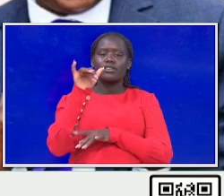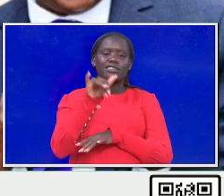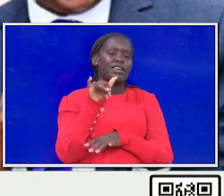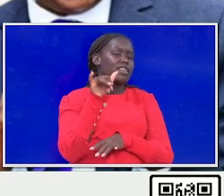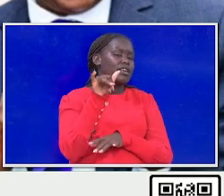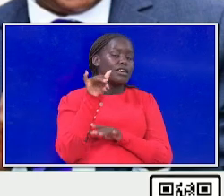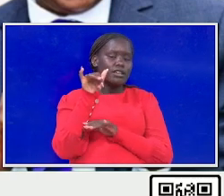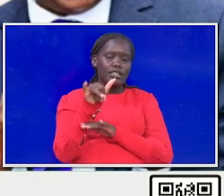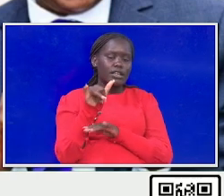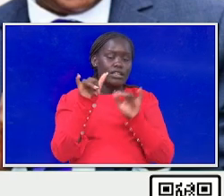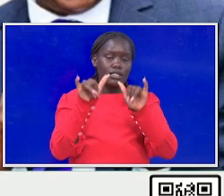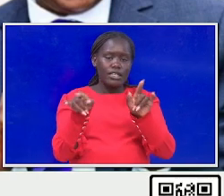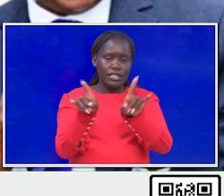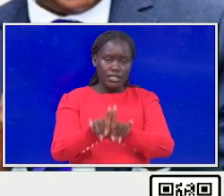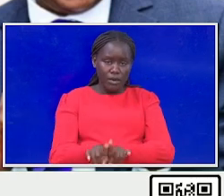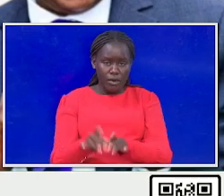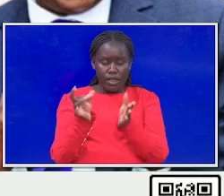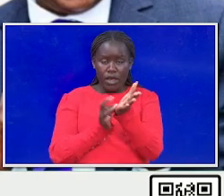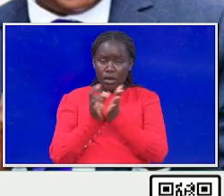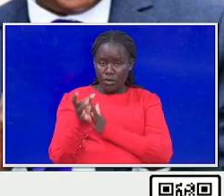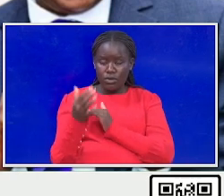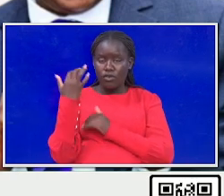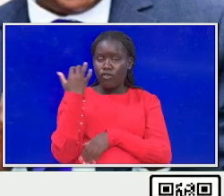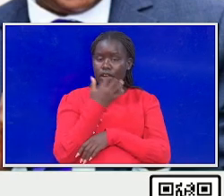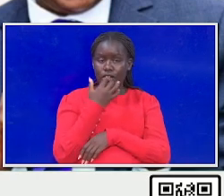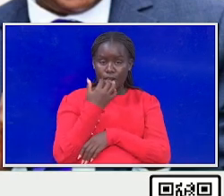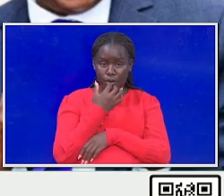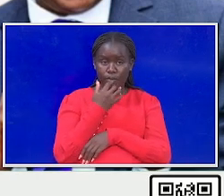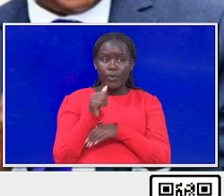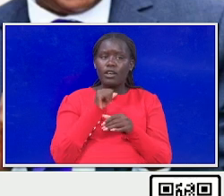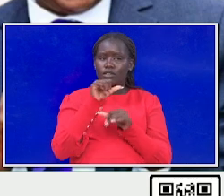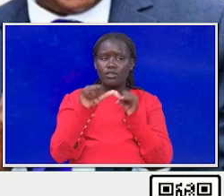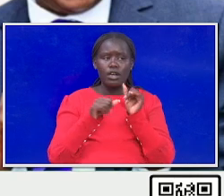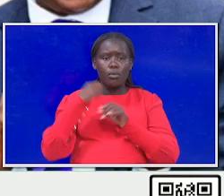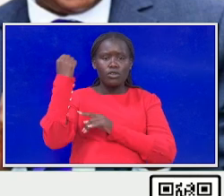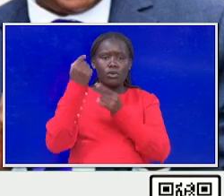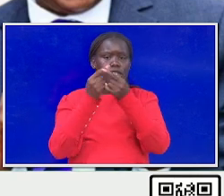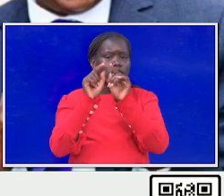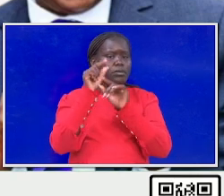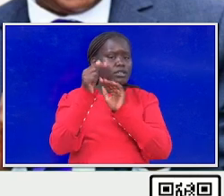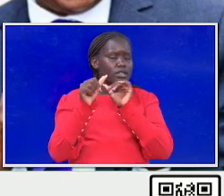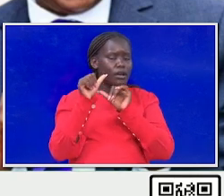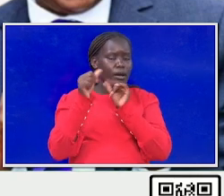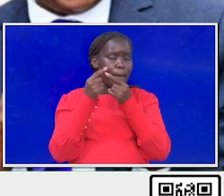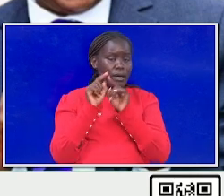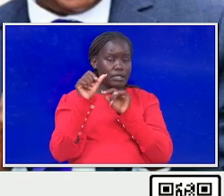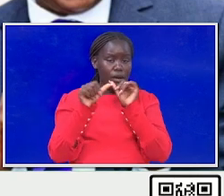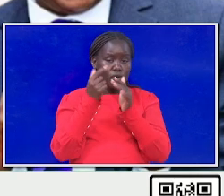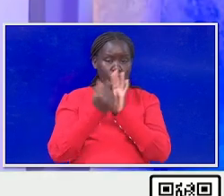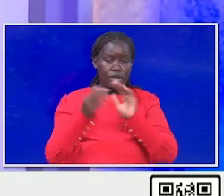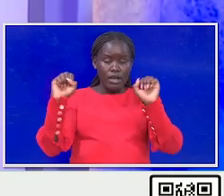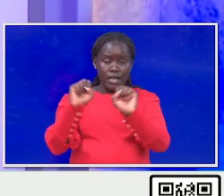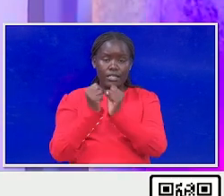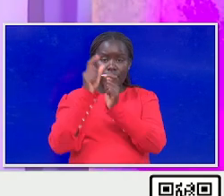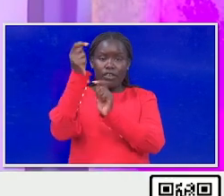is why this motion of impeachment of rogue Deputy President Rigathi Gachagua is not about politics, but about saving Kenya's soul. End of